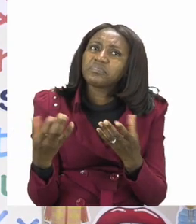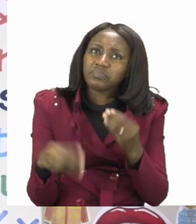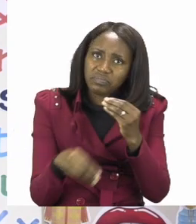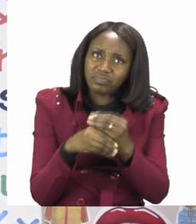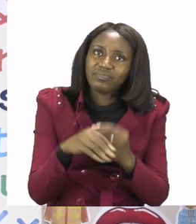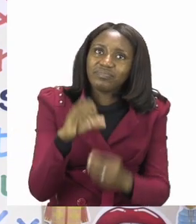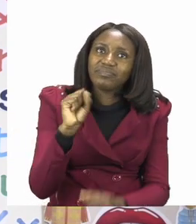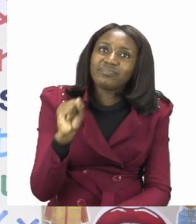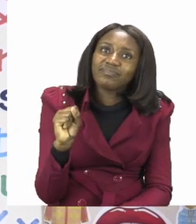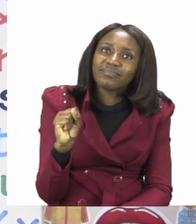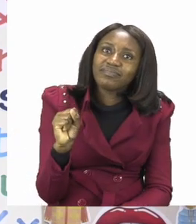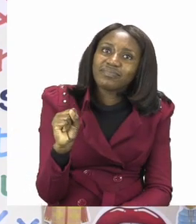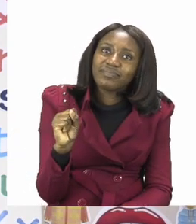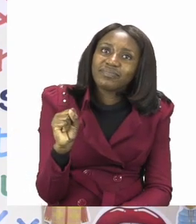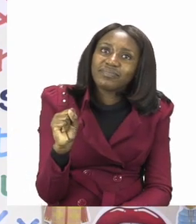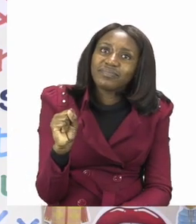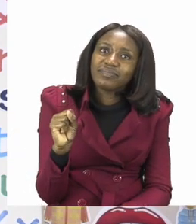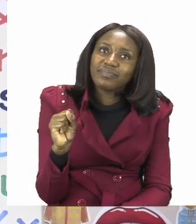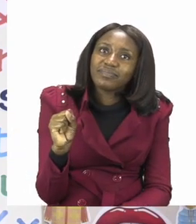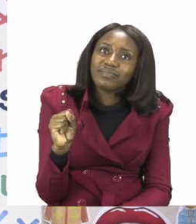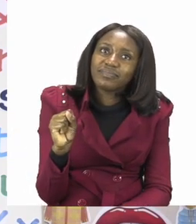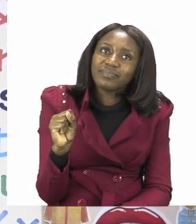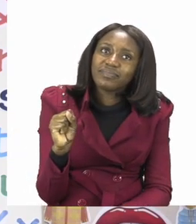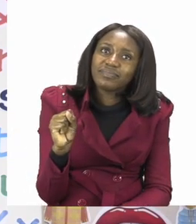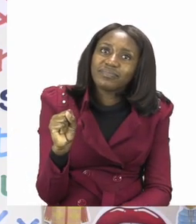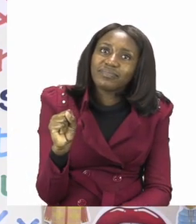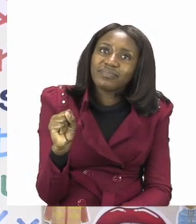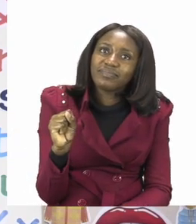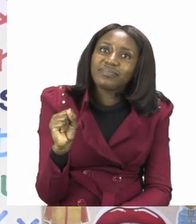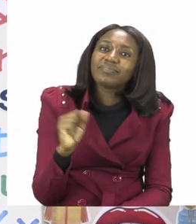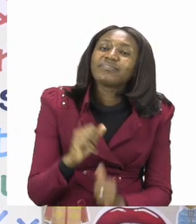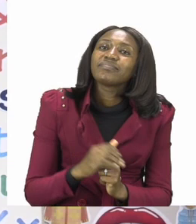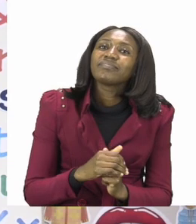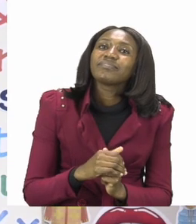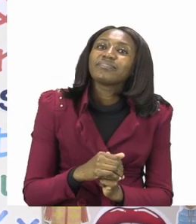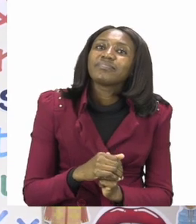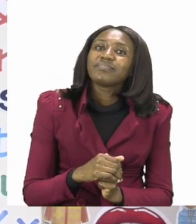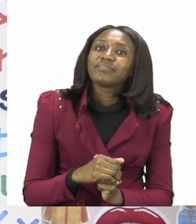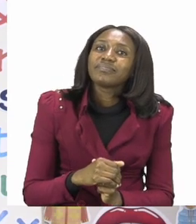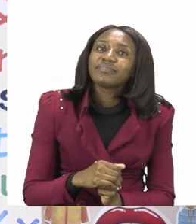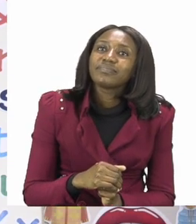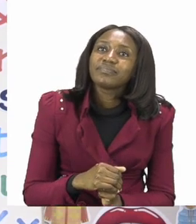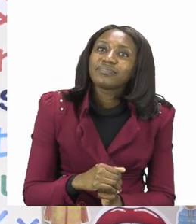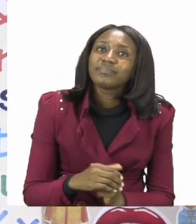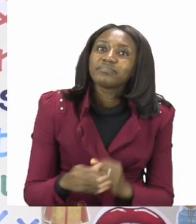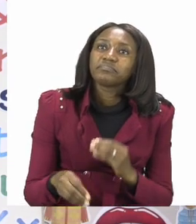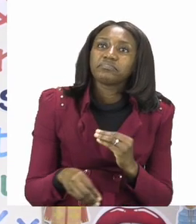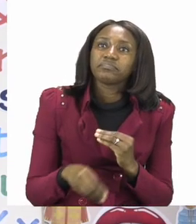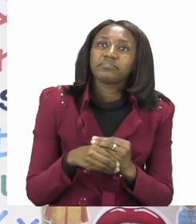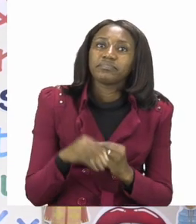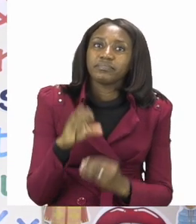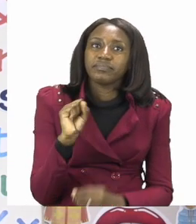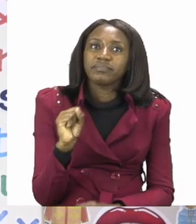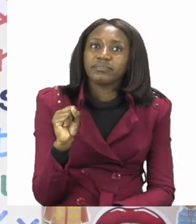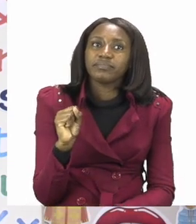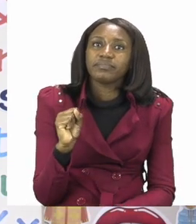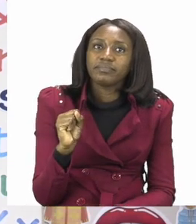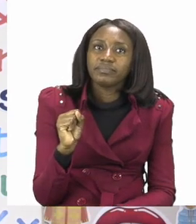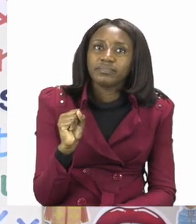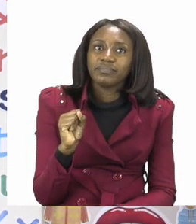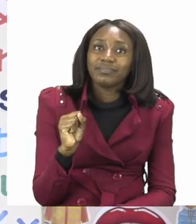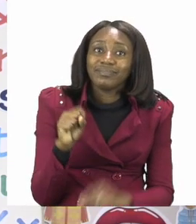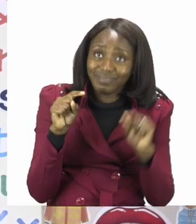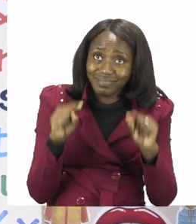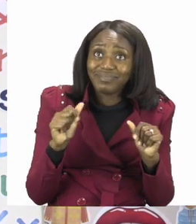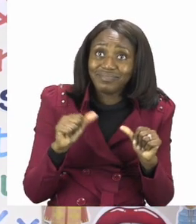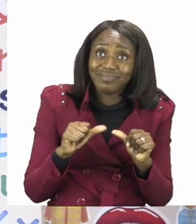than 2 or more than 1, we say coins with an S. So your job